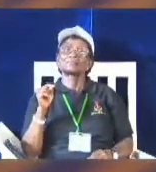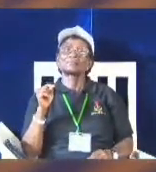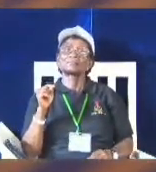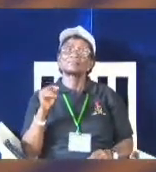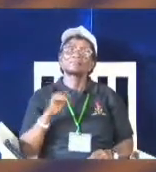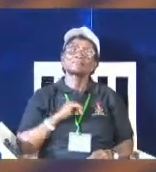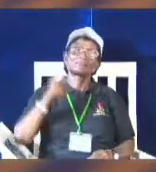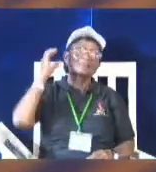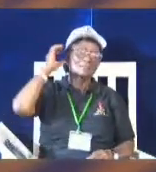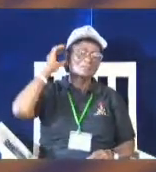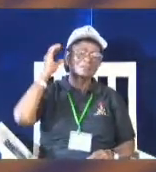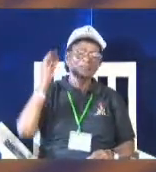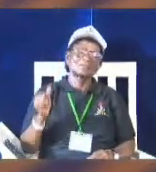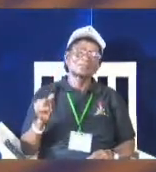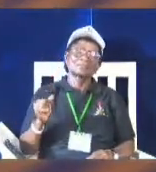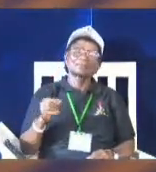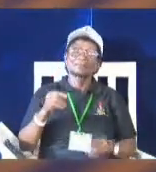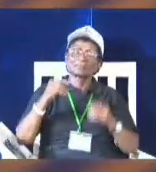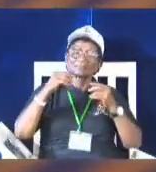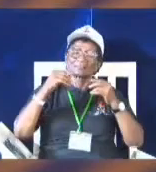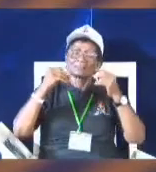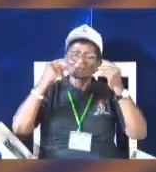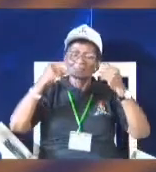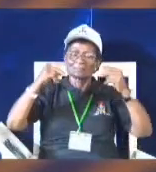I hereby decree